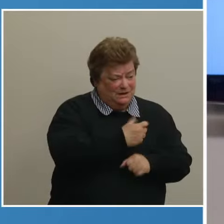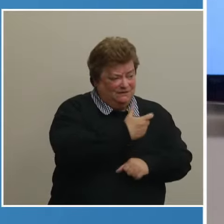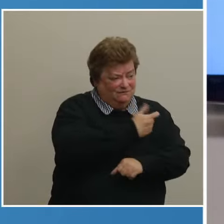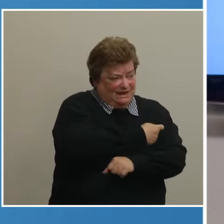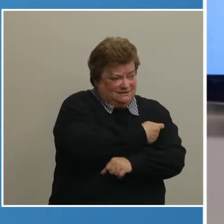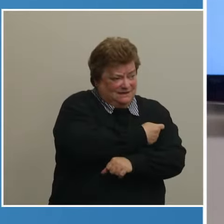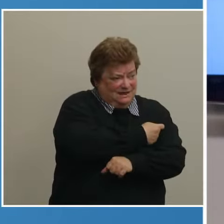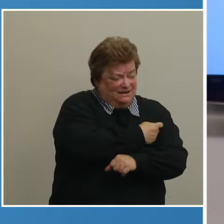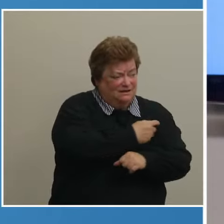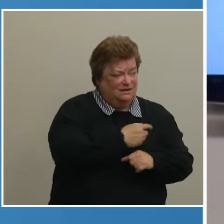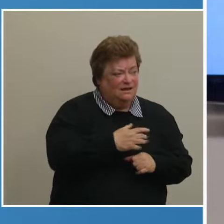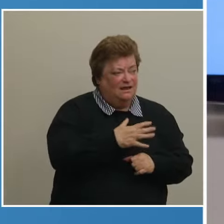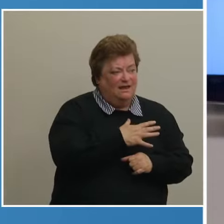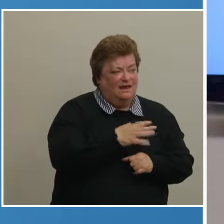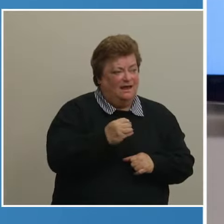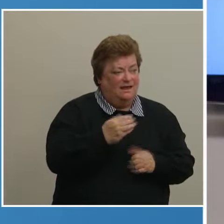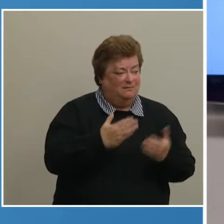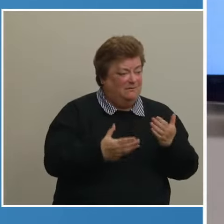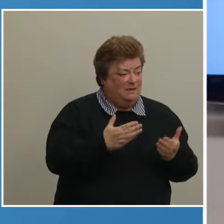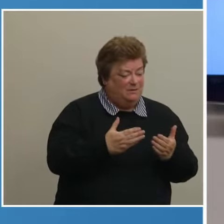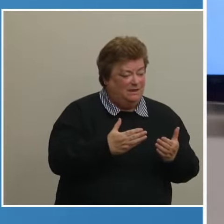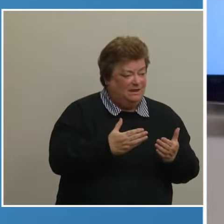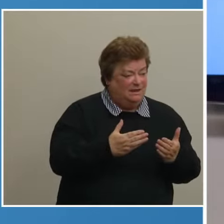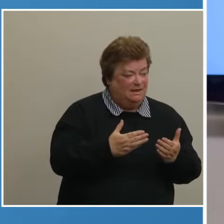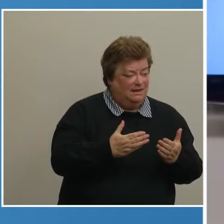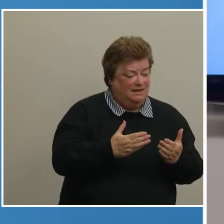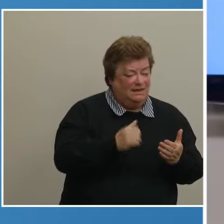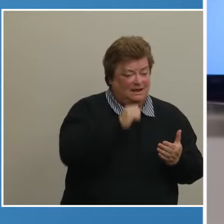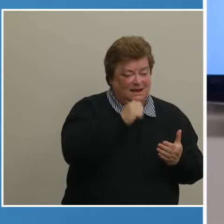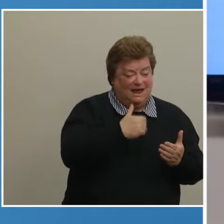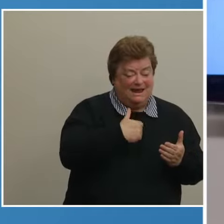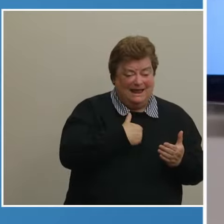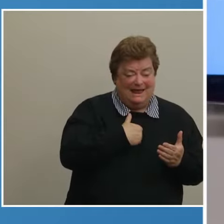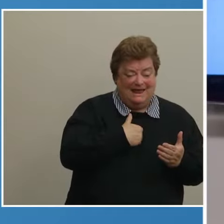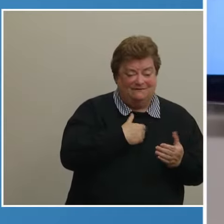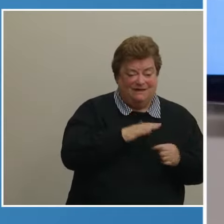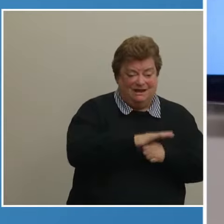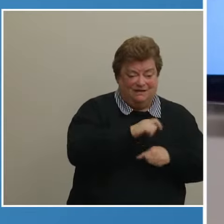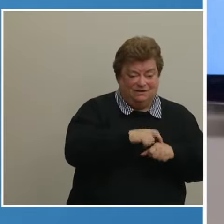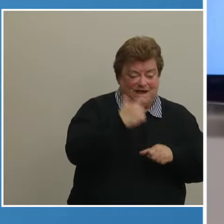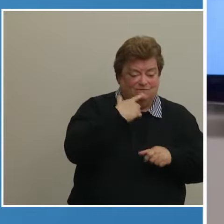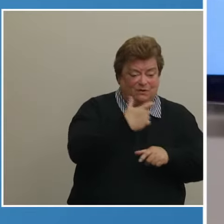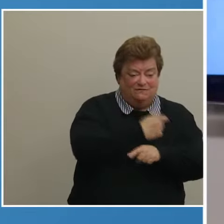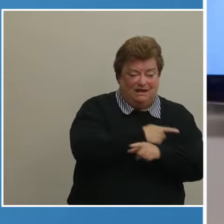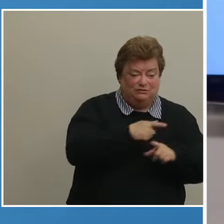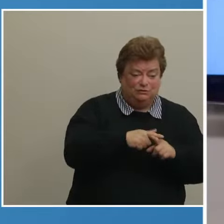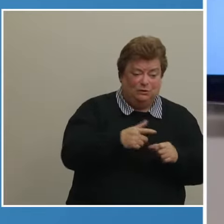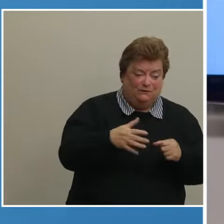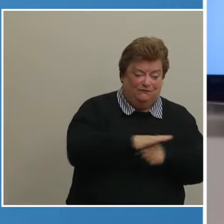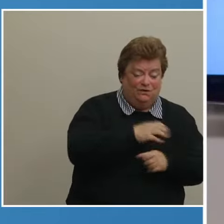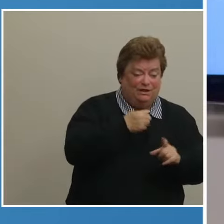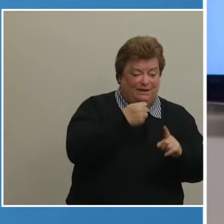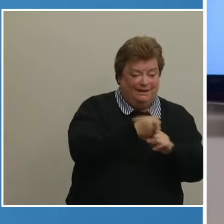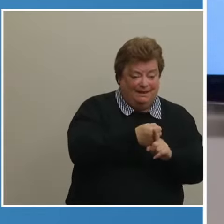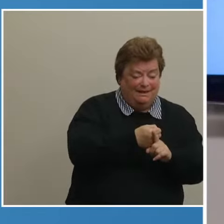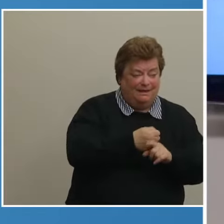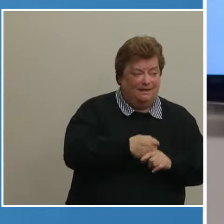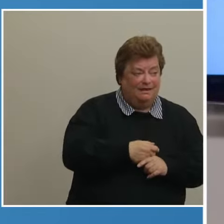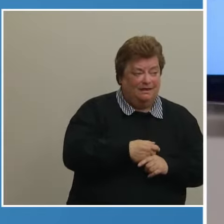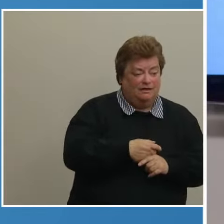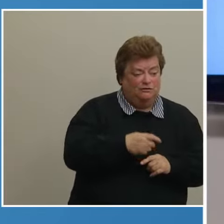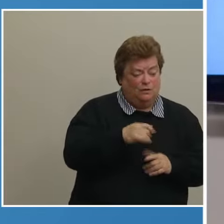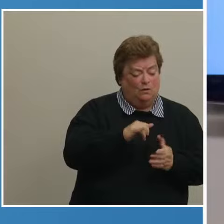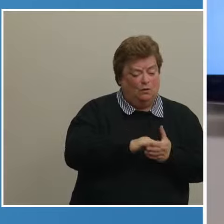vaccinated and probably likely had enough time for the vaccine to fully kick in. Can you say whether any of those people had been